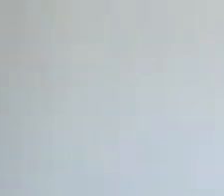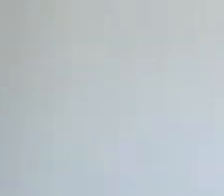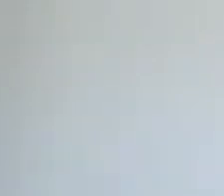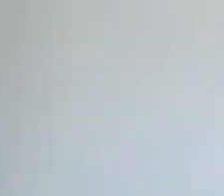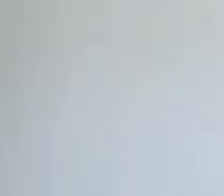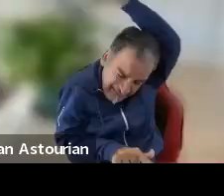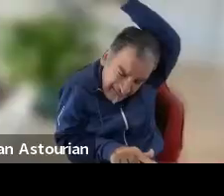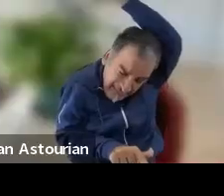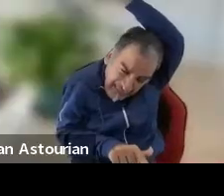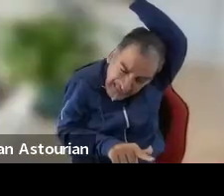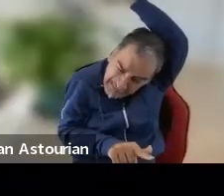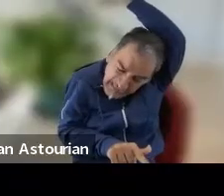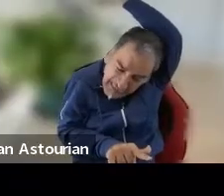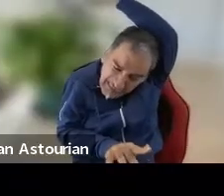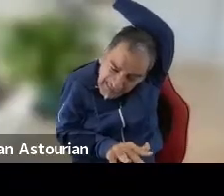owner of